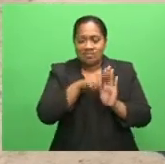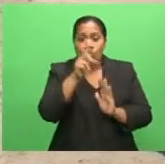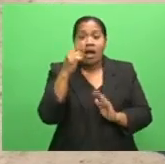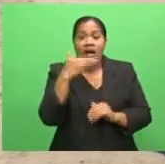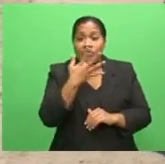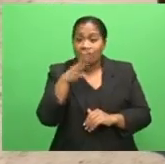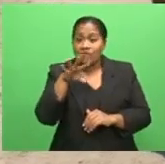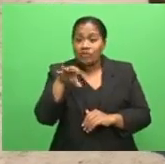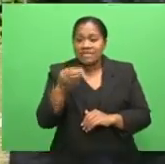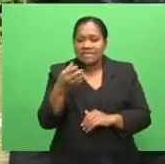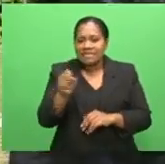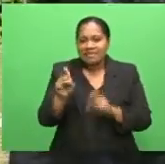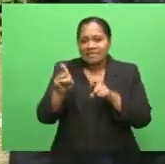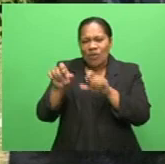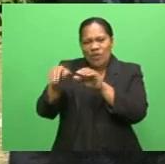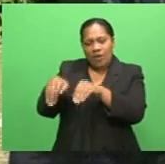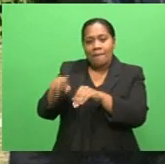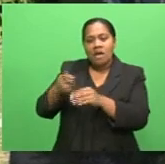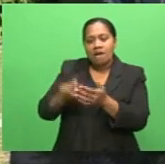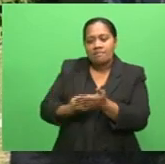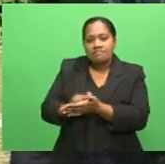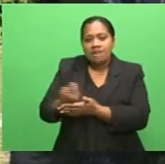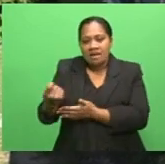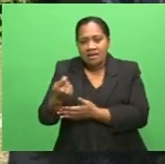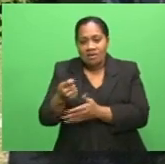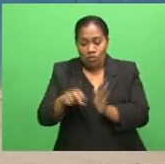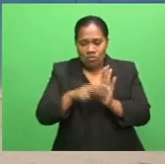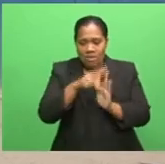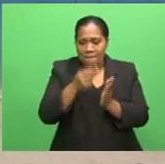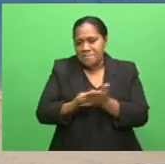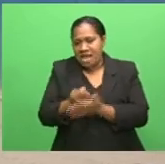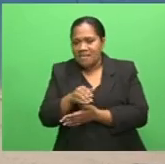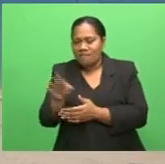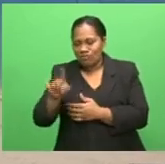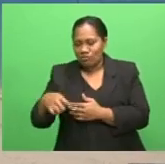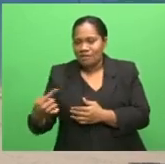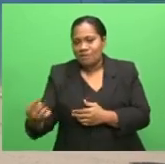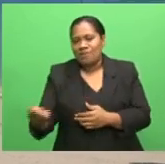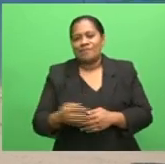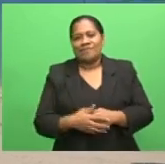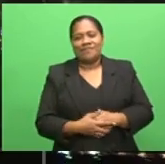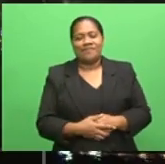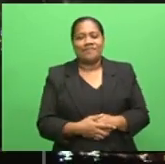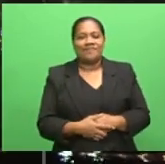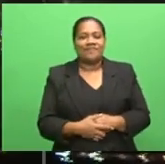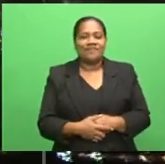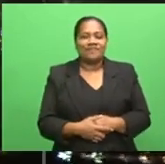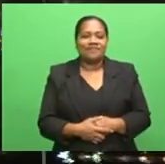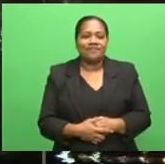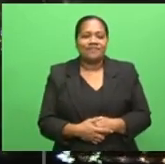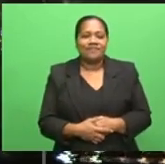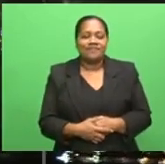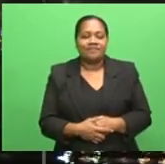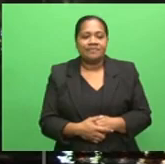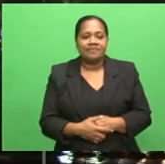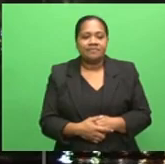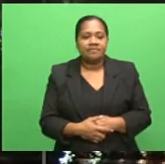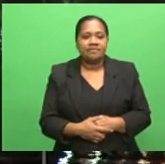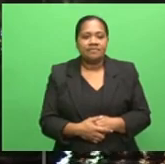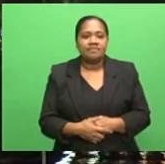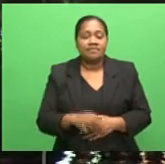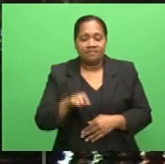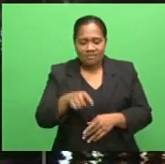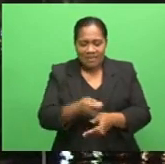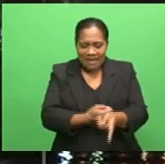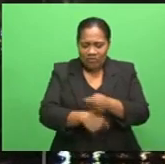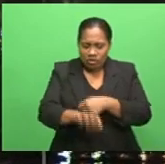are still at home but paid by the resort. Felipe Naikaso, FBC News. In an effort to assist the